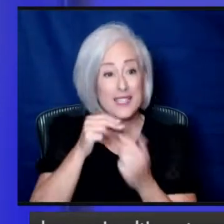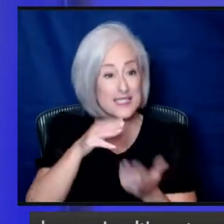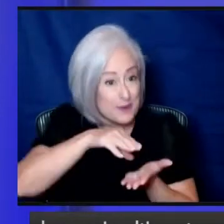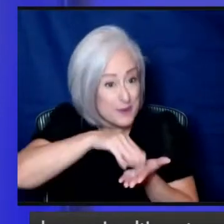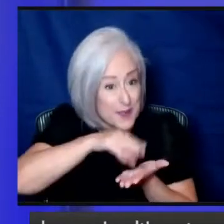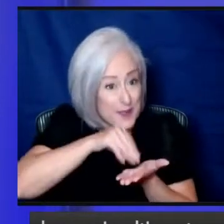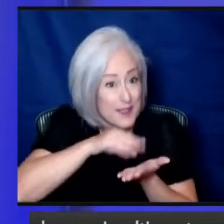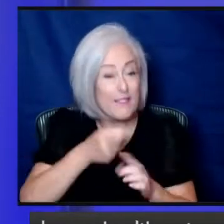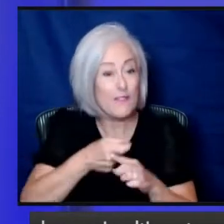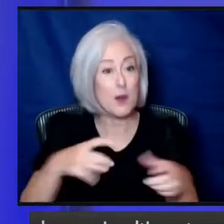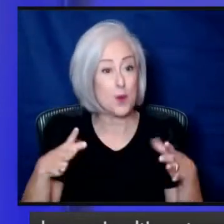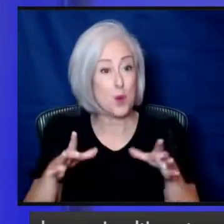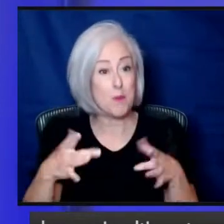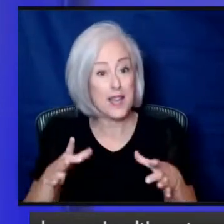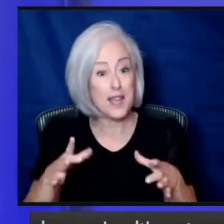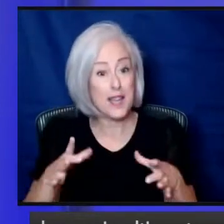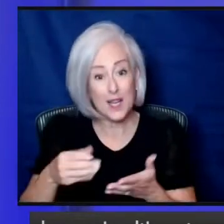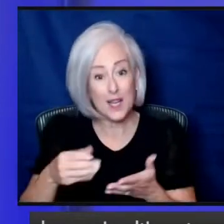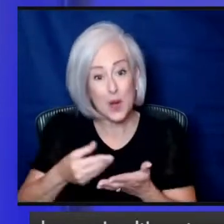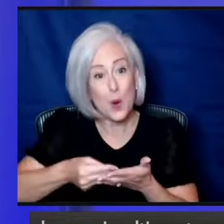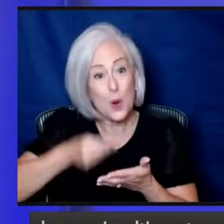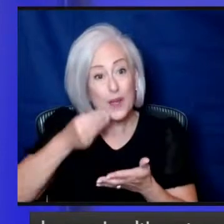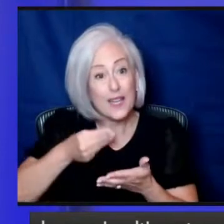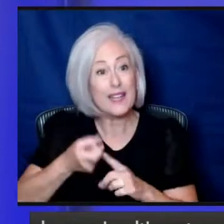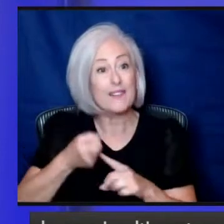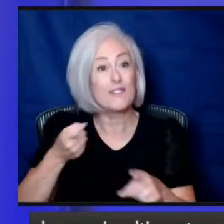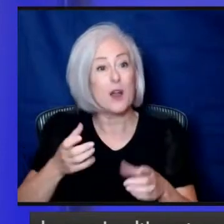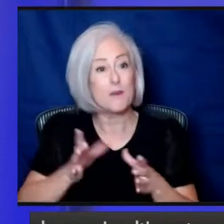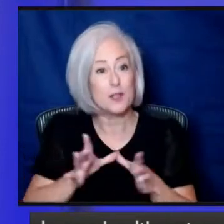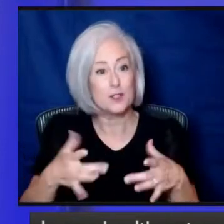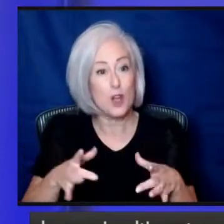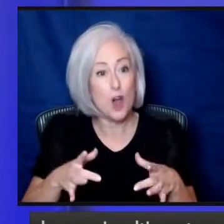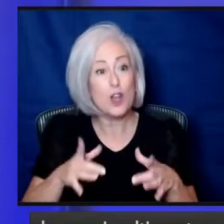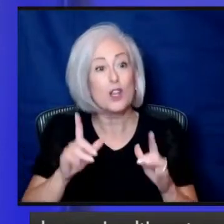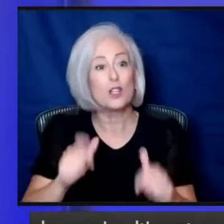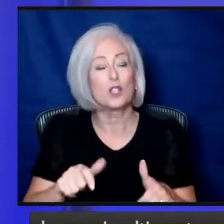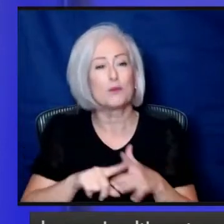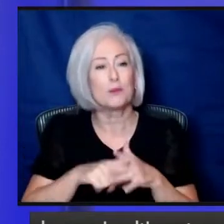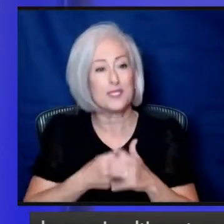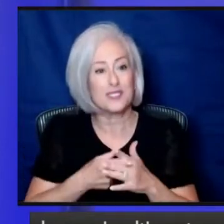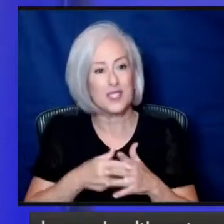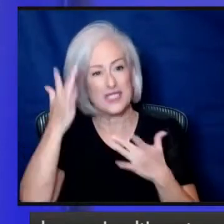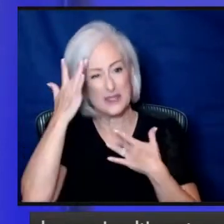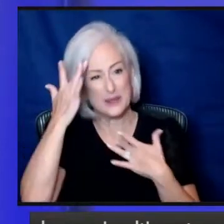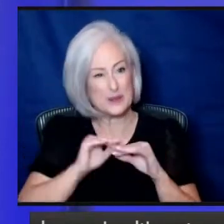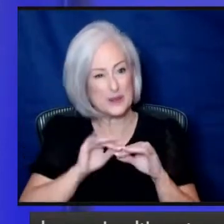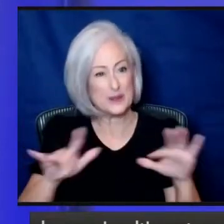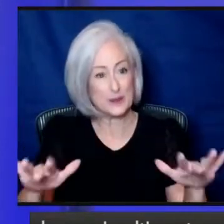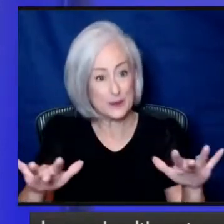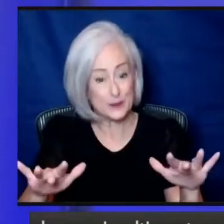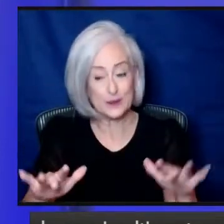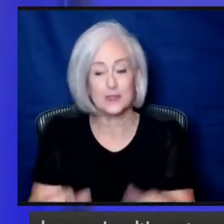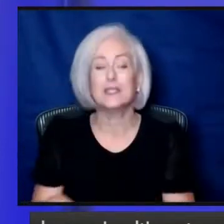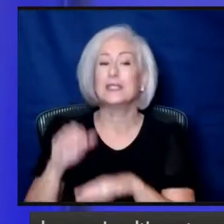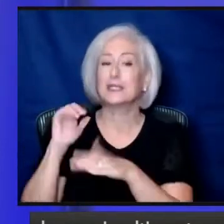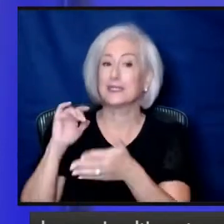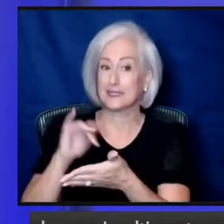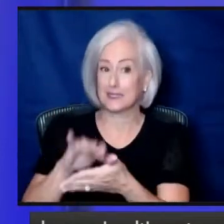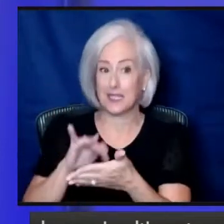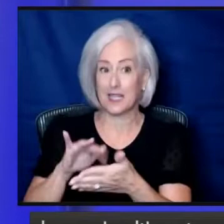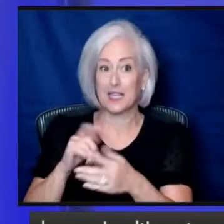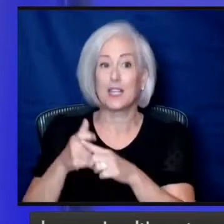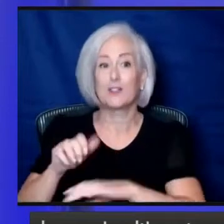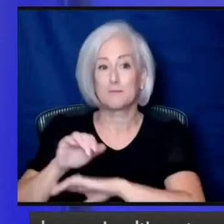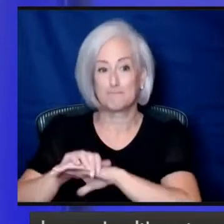their own dirty dog bowl could be fueling a superbug crisis. That's what a new study out of the UK warns. The study's published in the journal